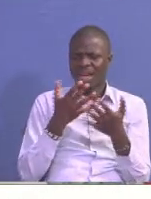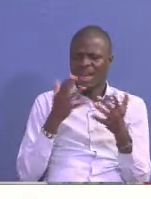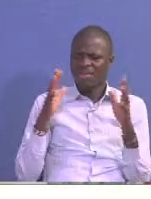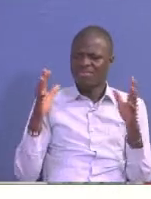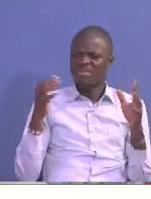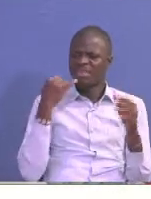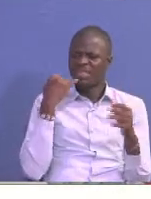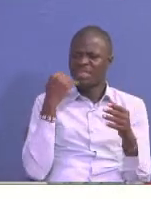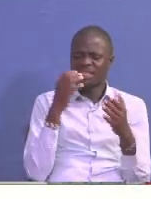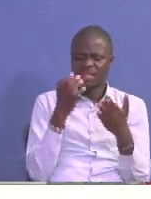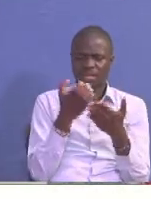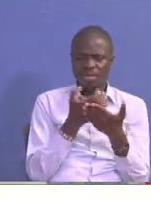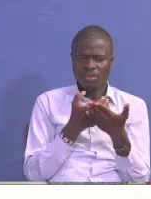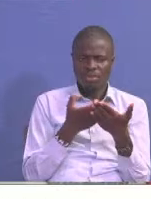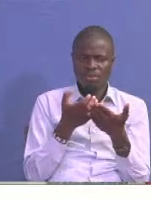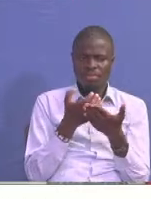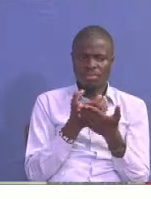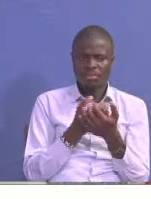is the economy?